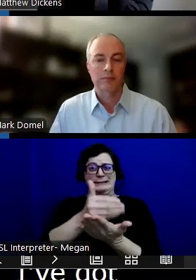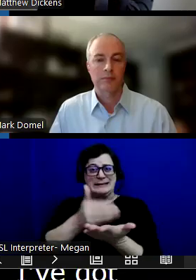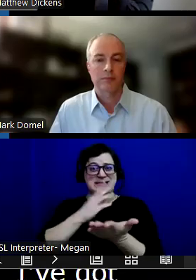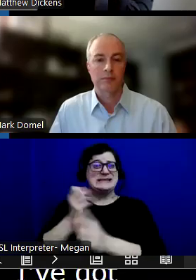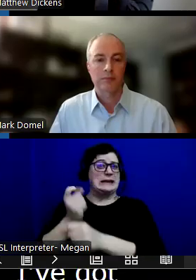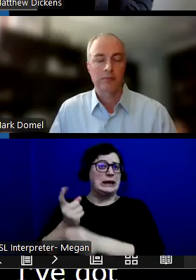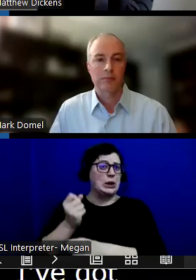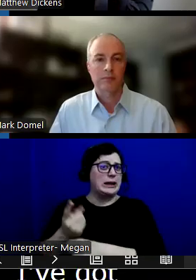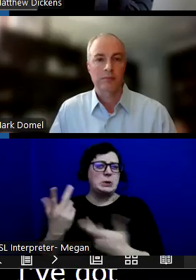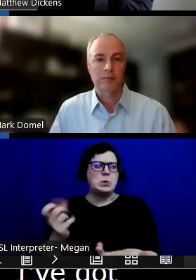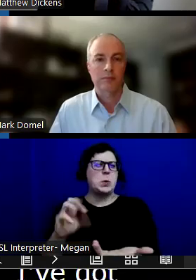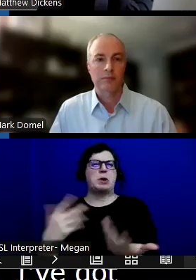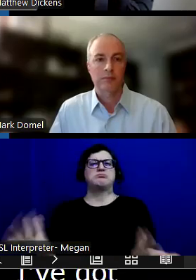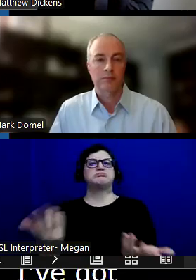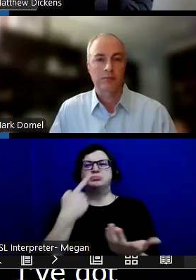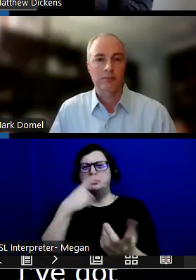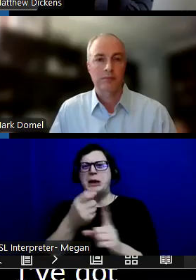share on this?